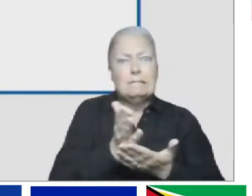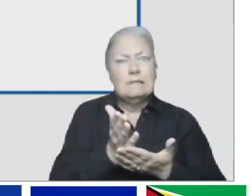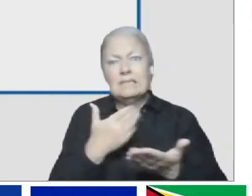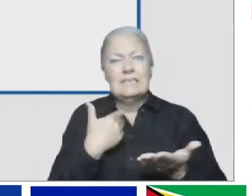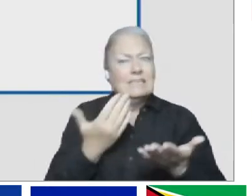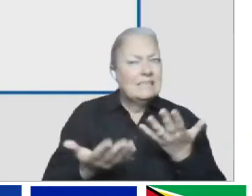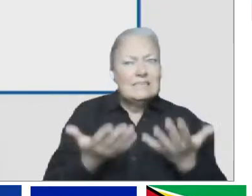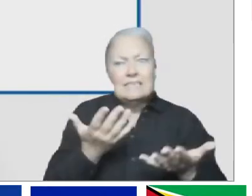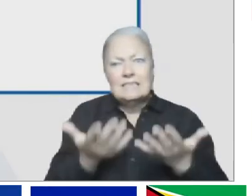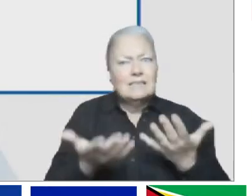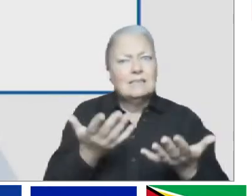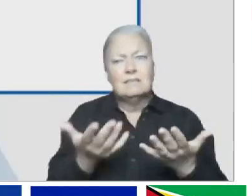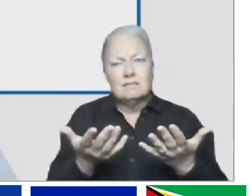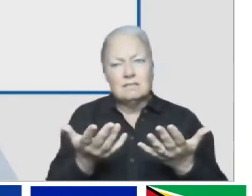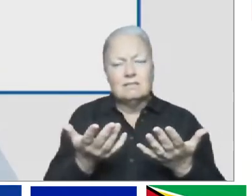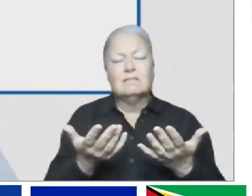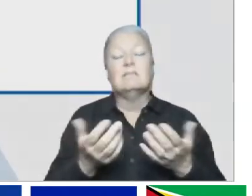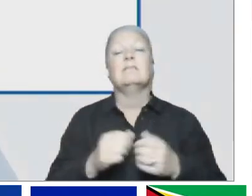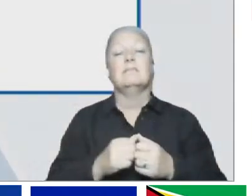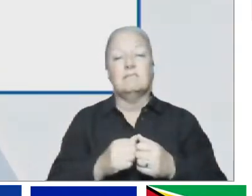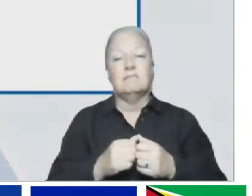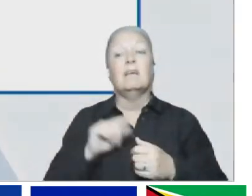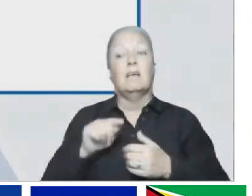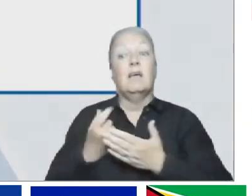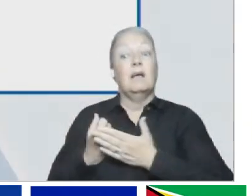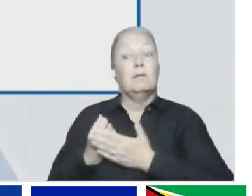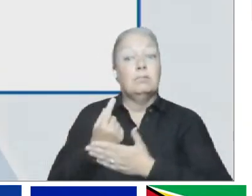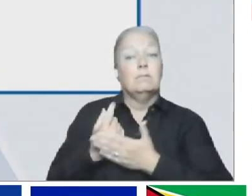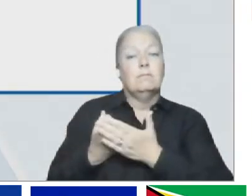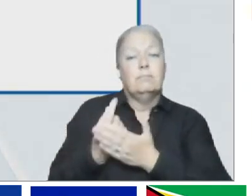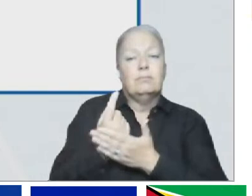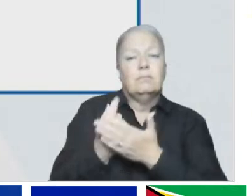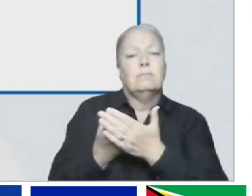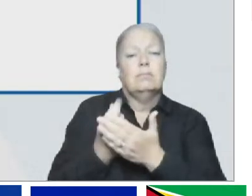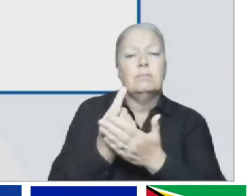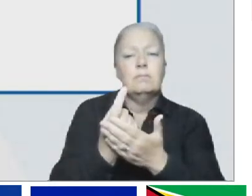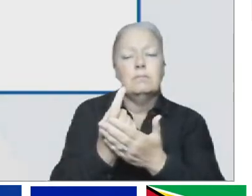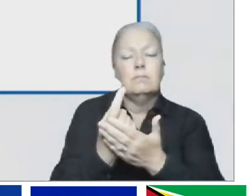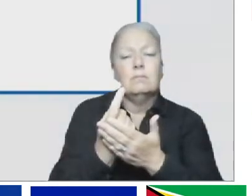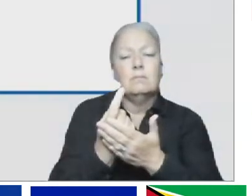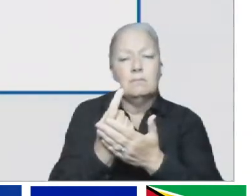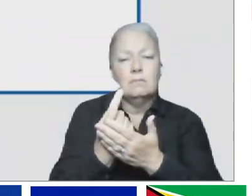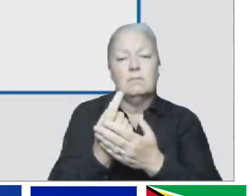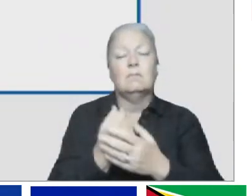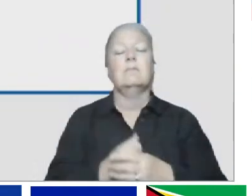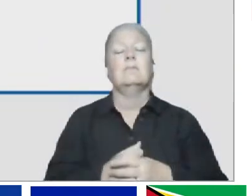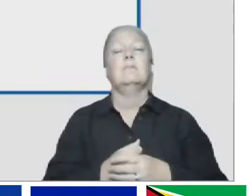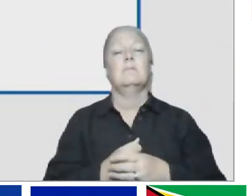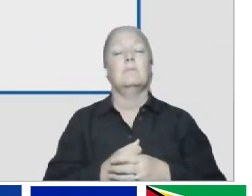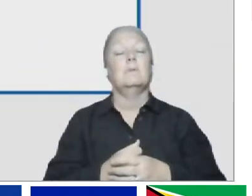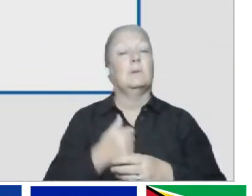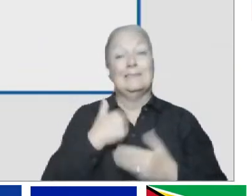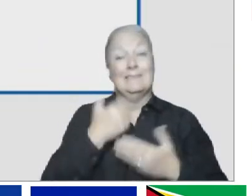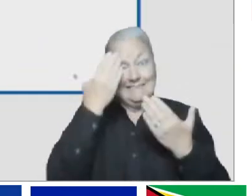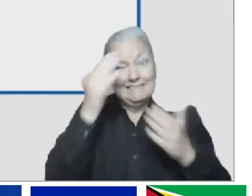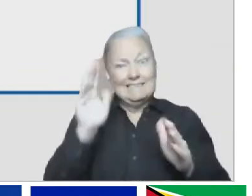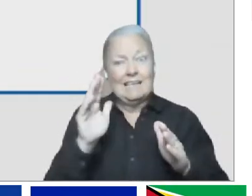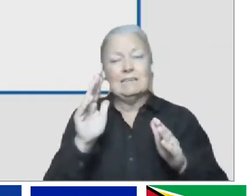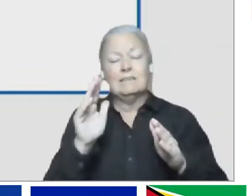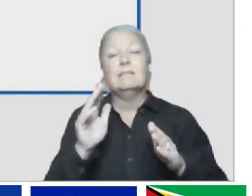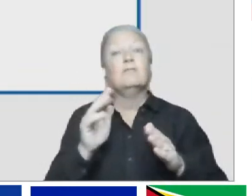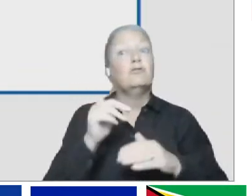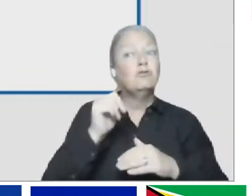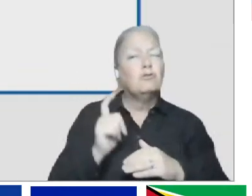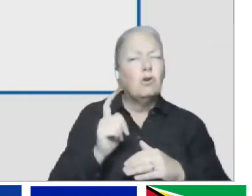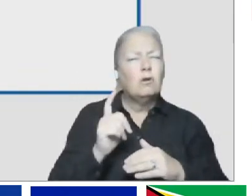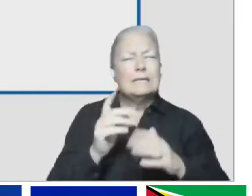the things that we have had. Well, we didn't know at the beginning very clearly how we